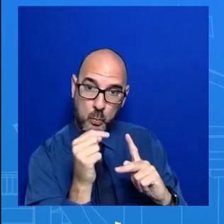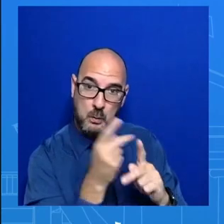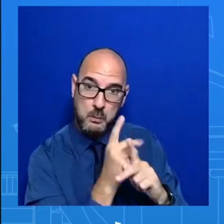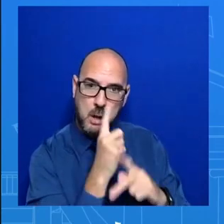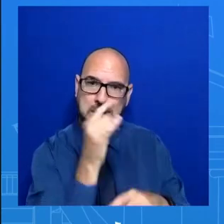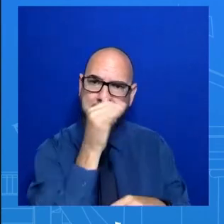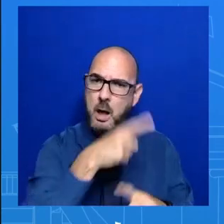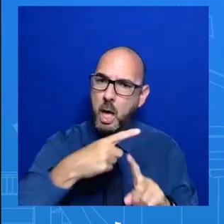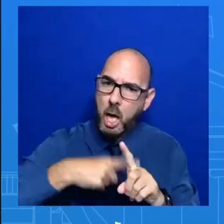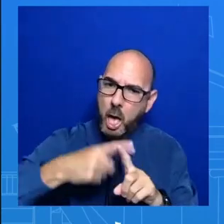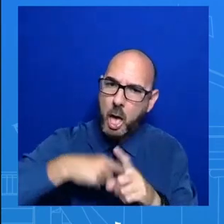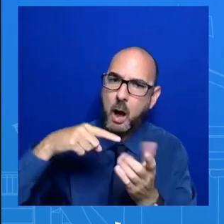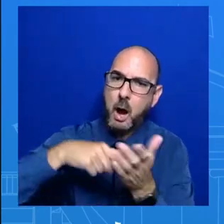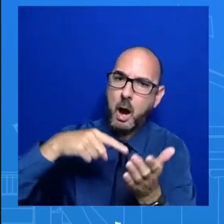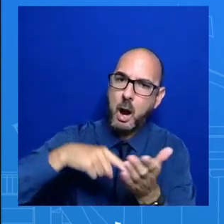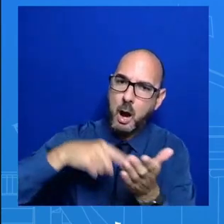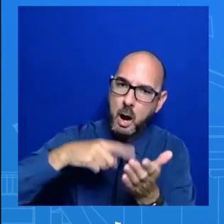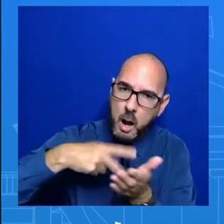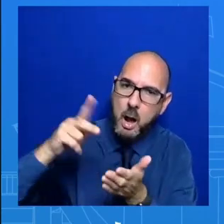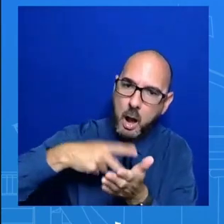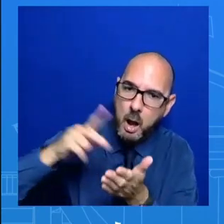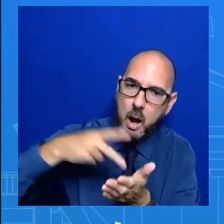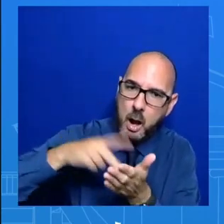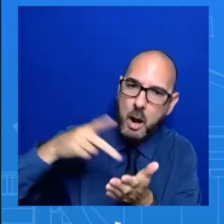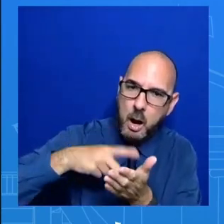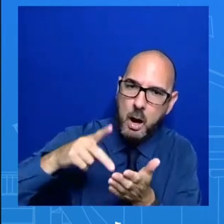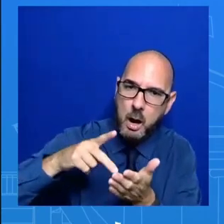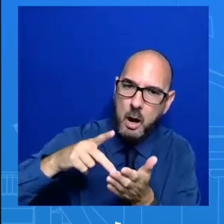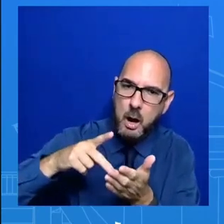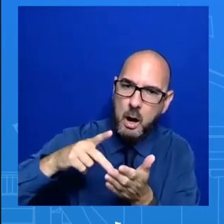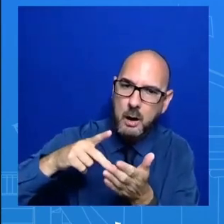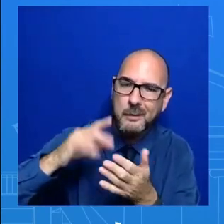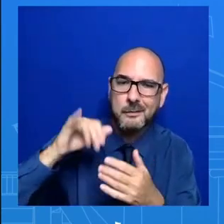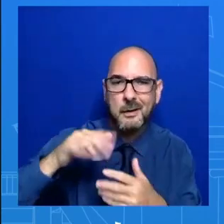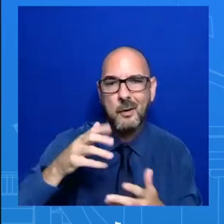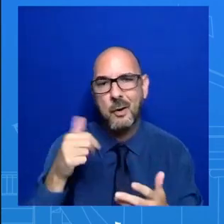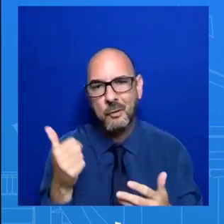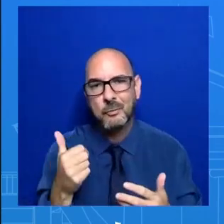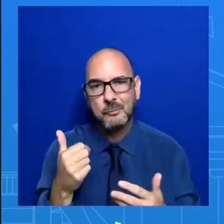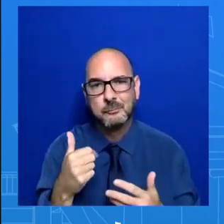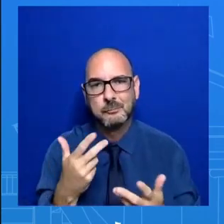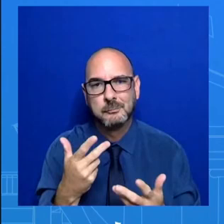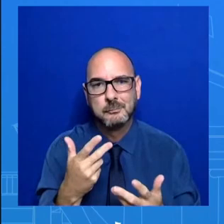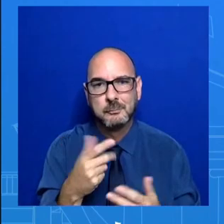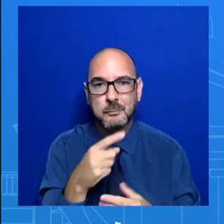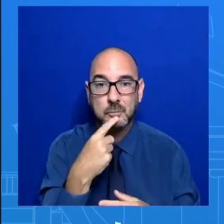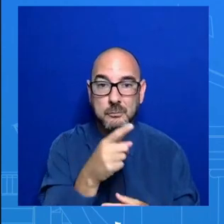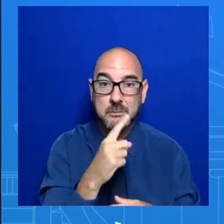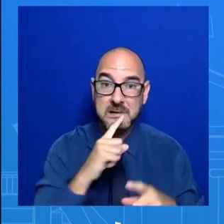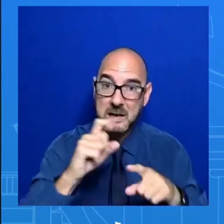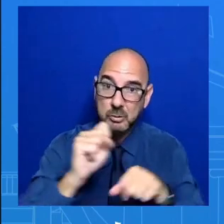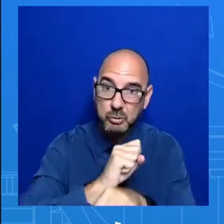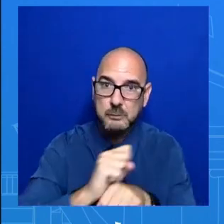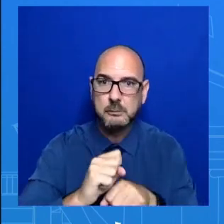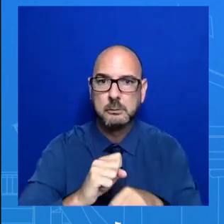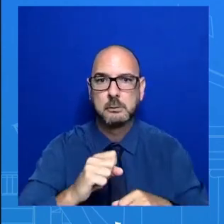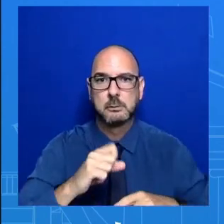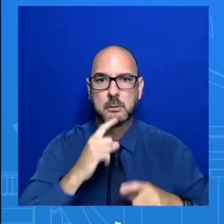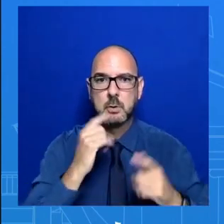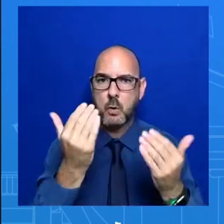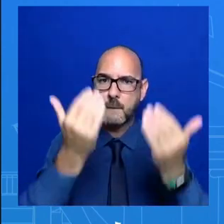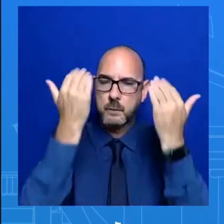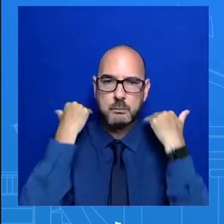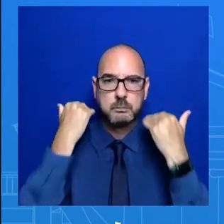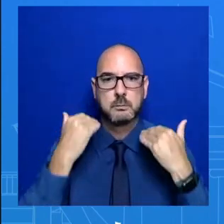they took literally being crushed. Financially. Okay, is that okay with you? Okay. But crushed